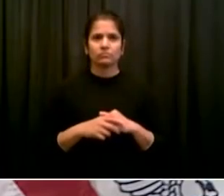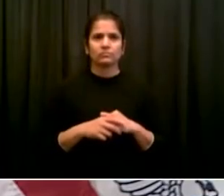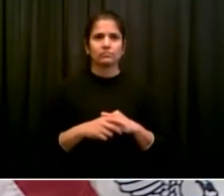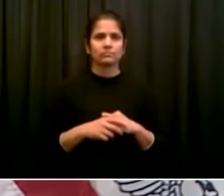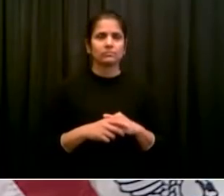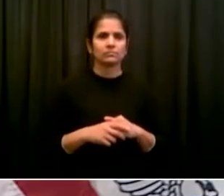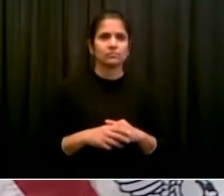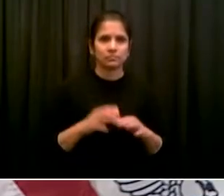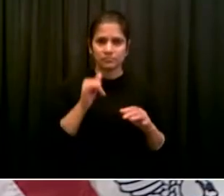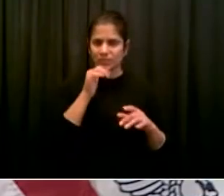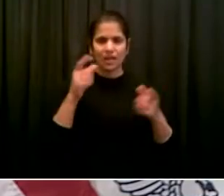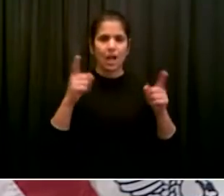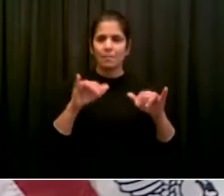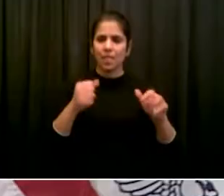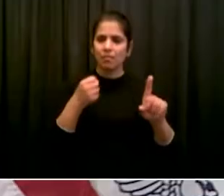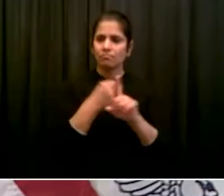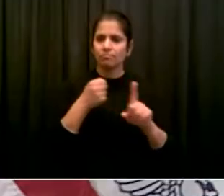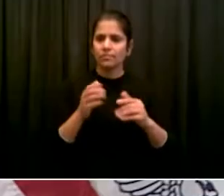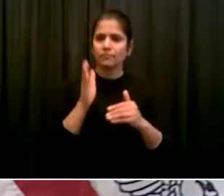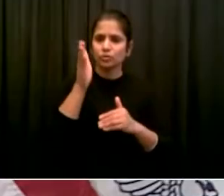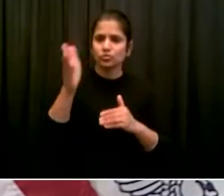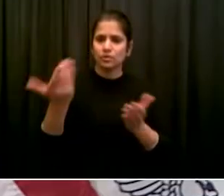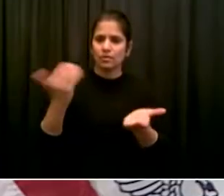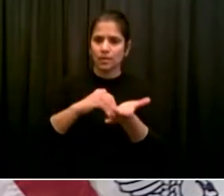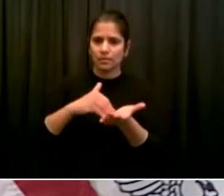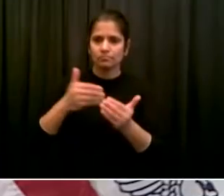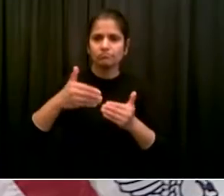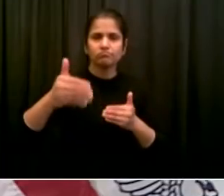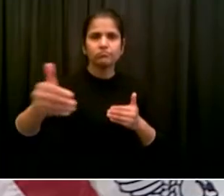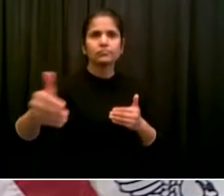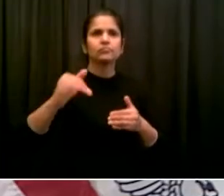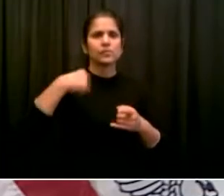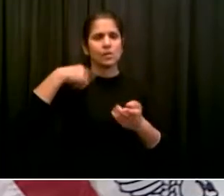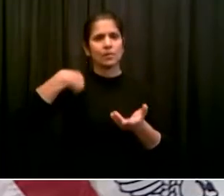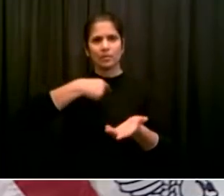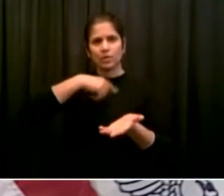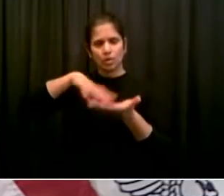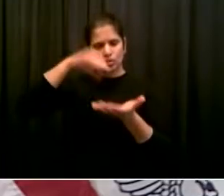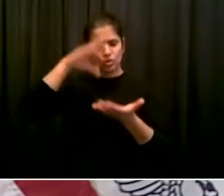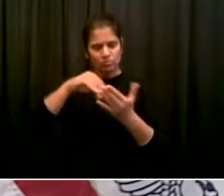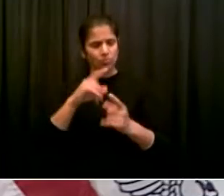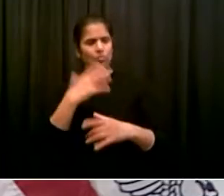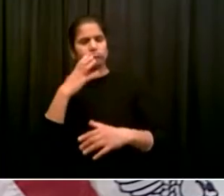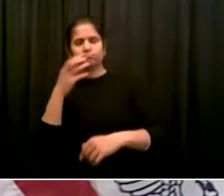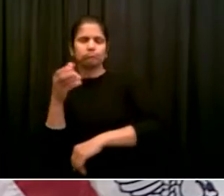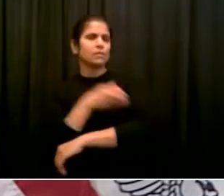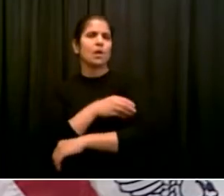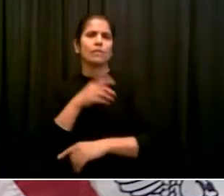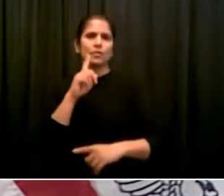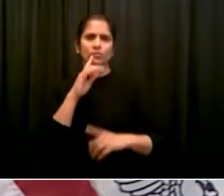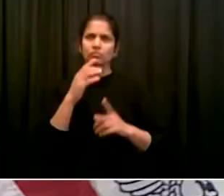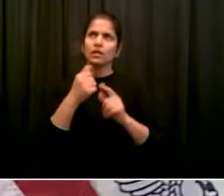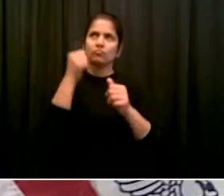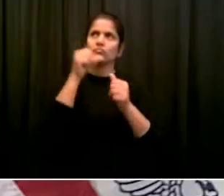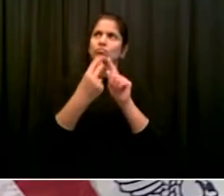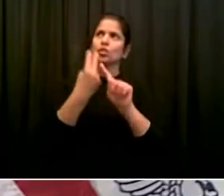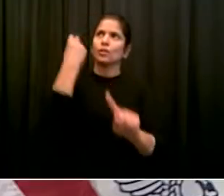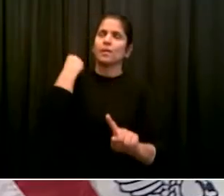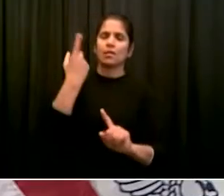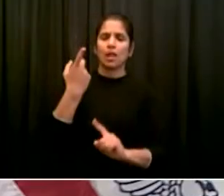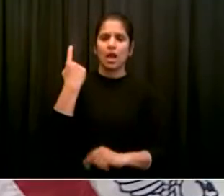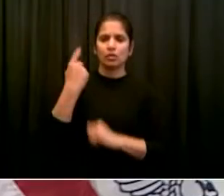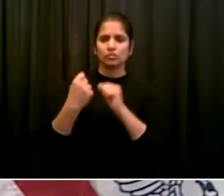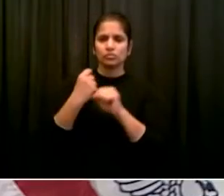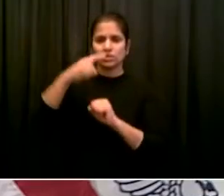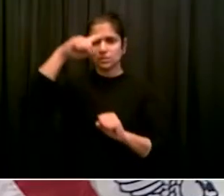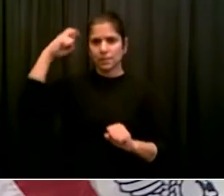I think we learned some very powerful and painful lessons from last year, and I think the work will be very different.